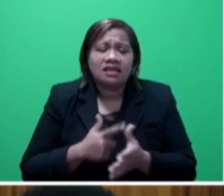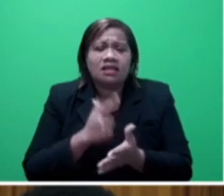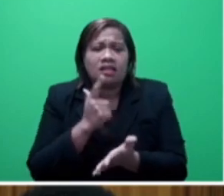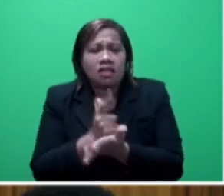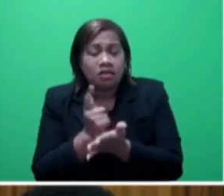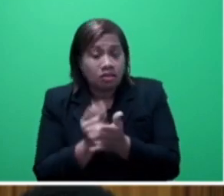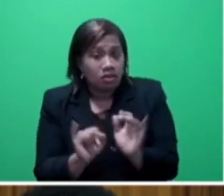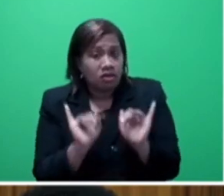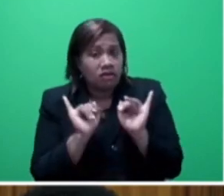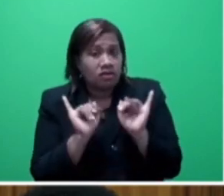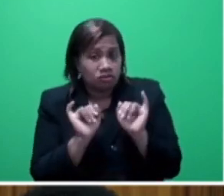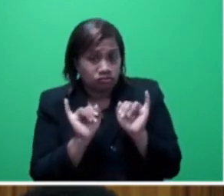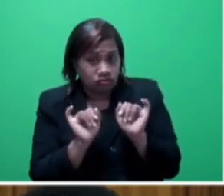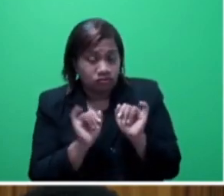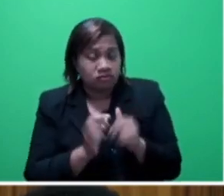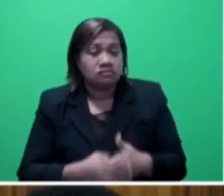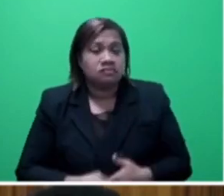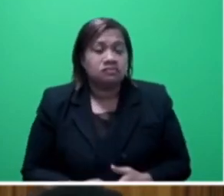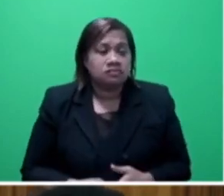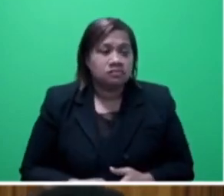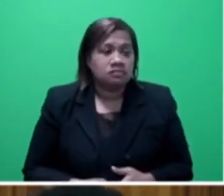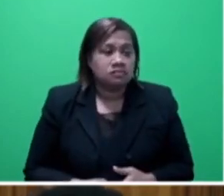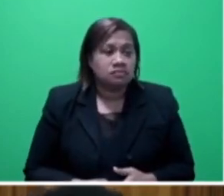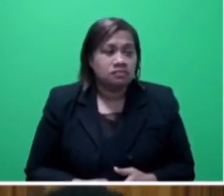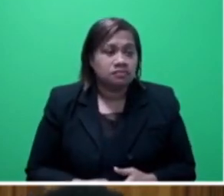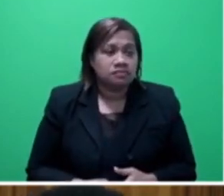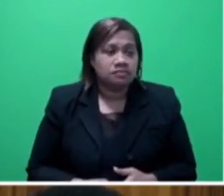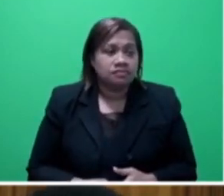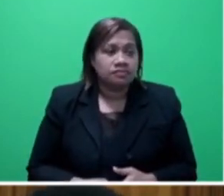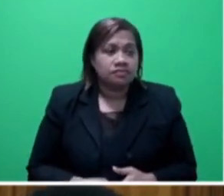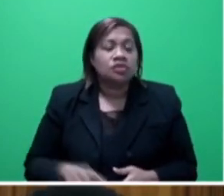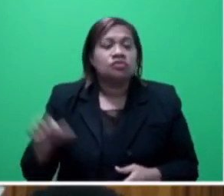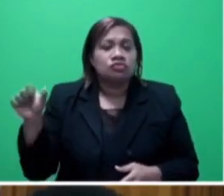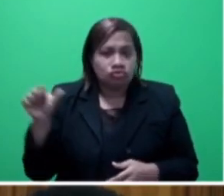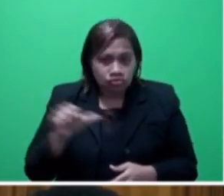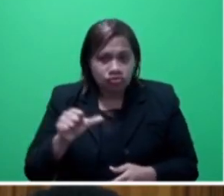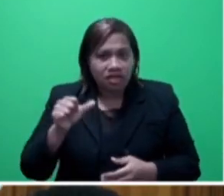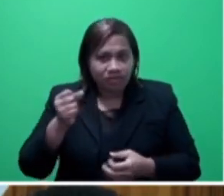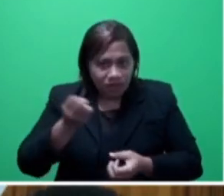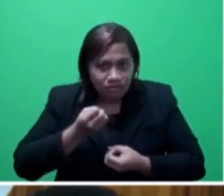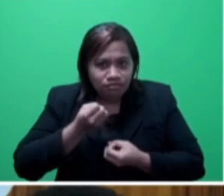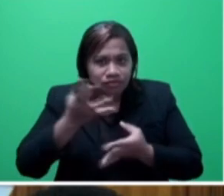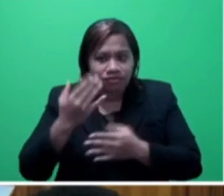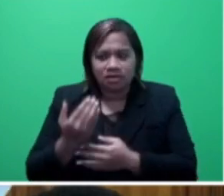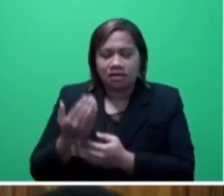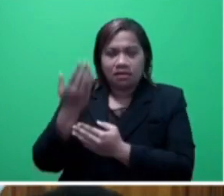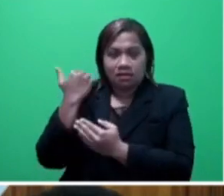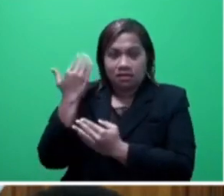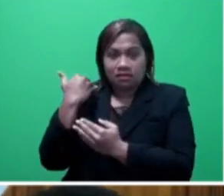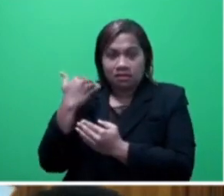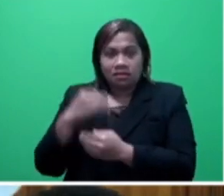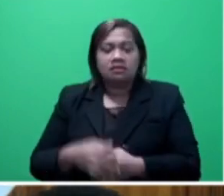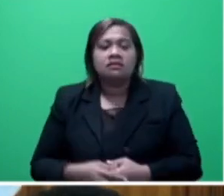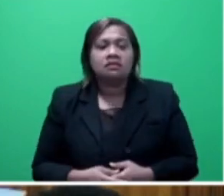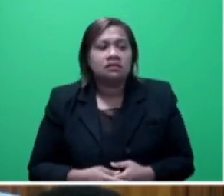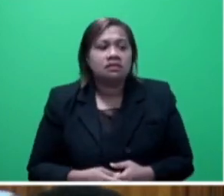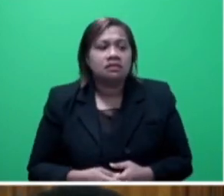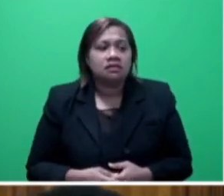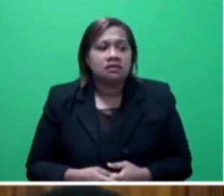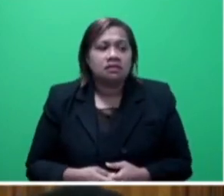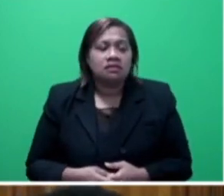issues that could have been highlighted at that point in time are not perhaps